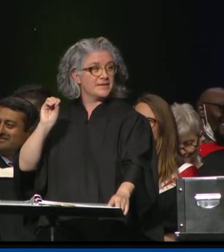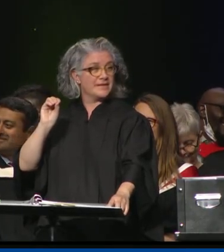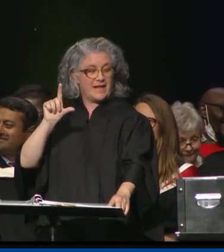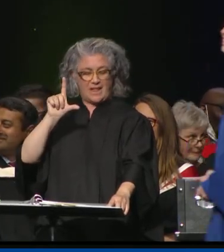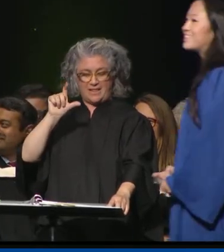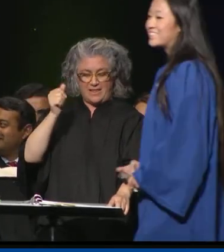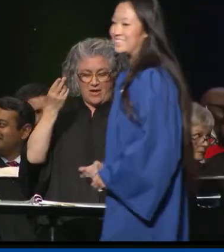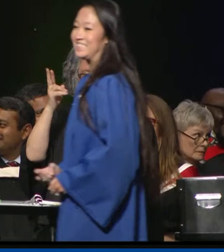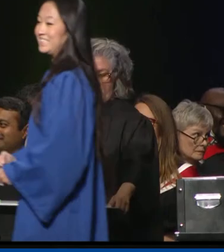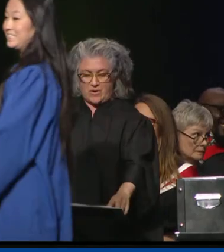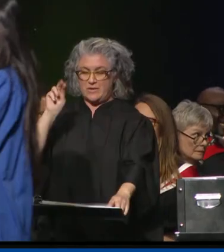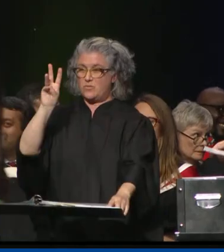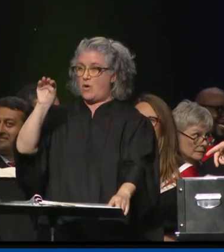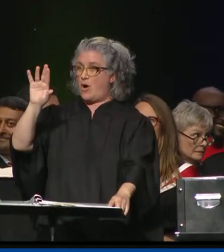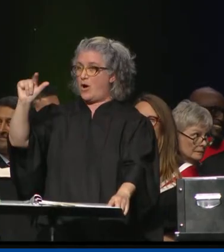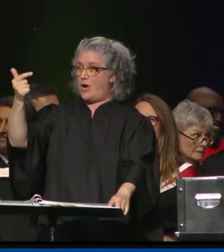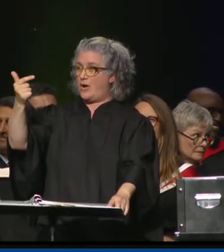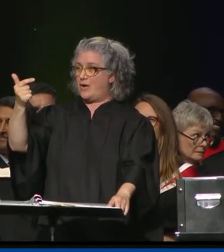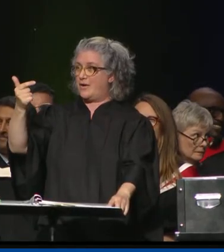Lauren Wong.